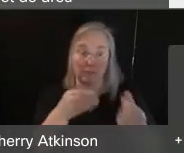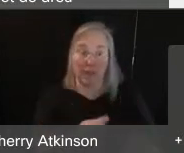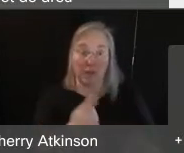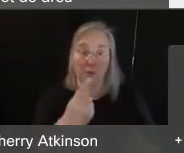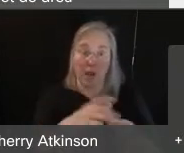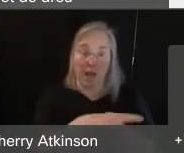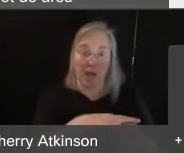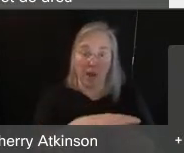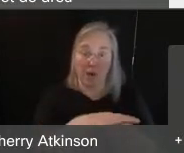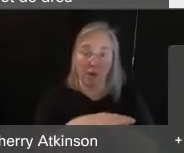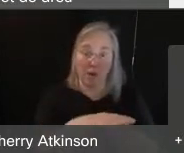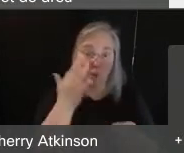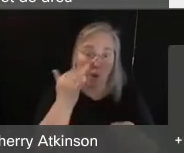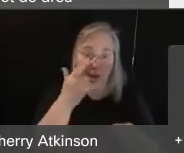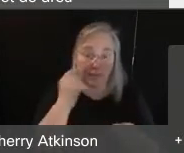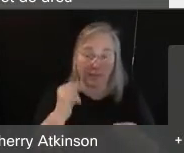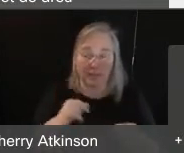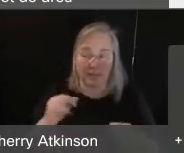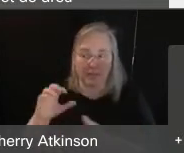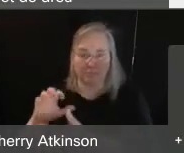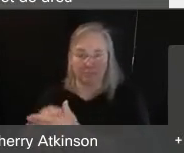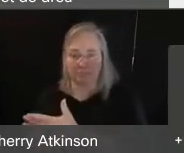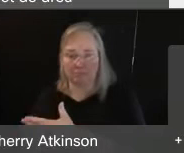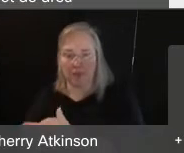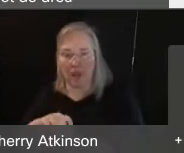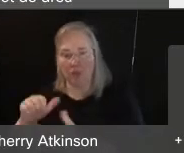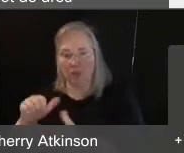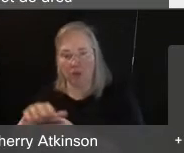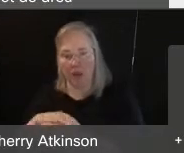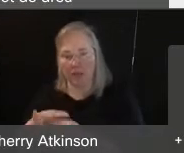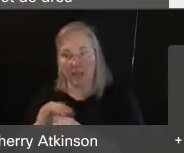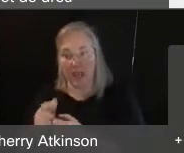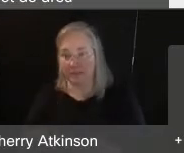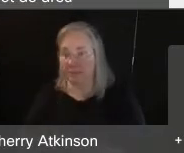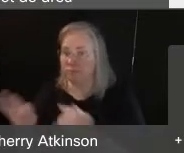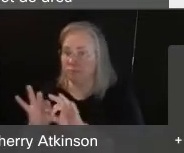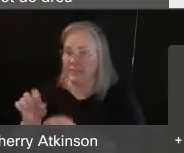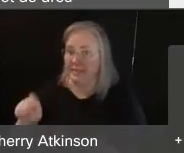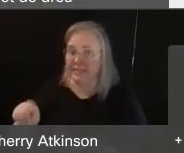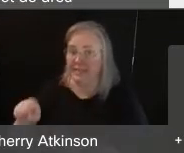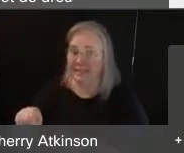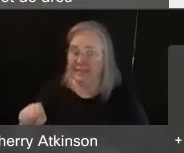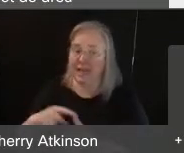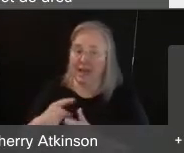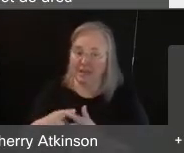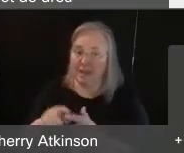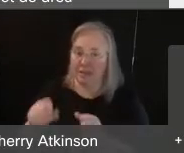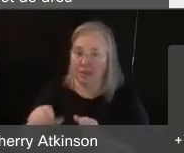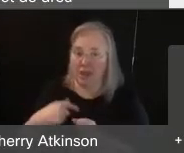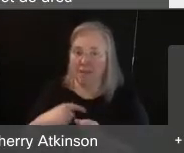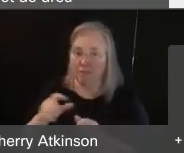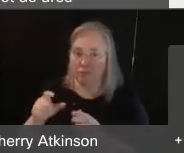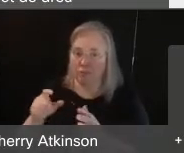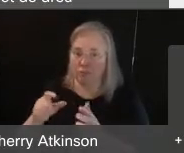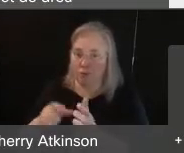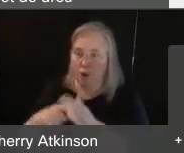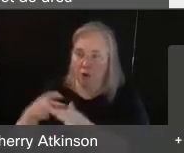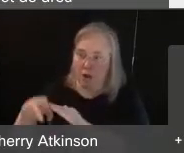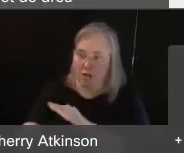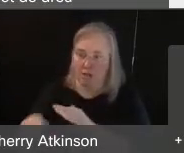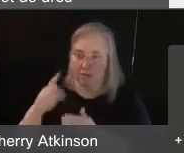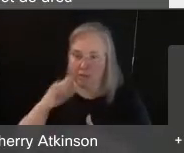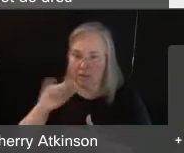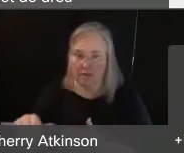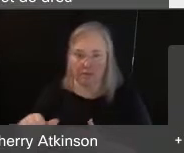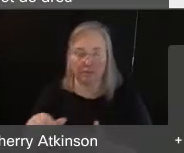then takes away from other areas that have significant needs and potentially have to require cuts in other areas. So we're just trying to say, even